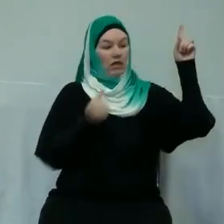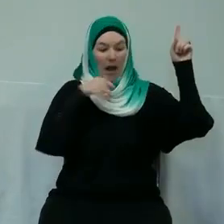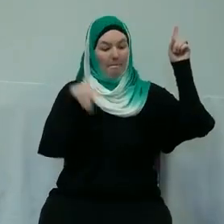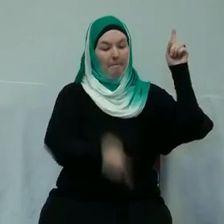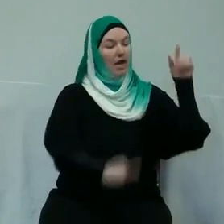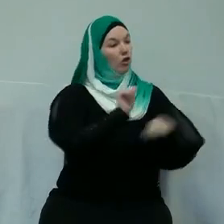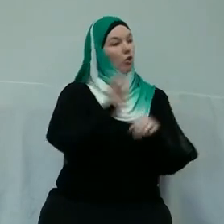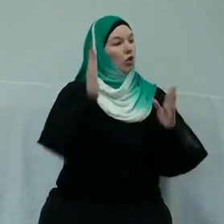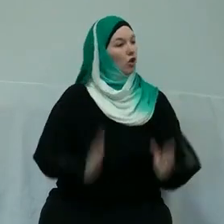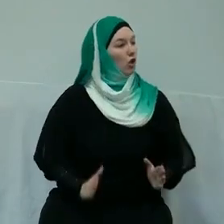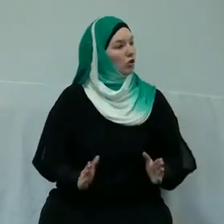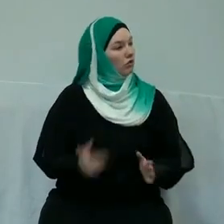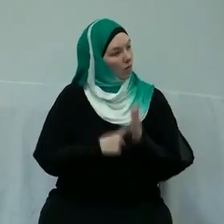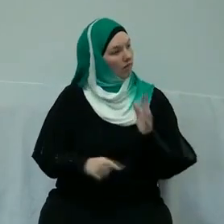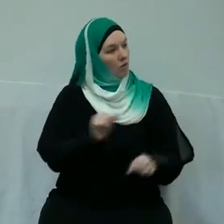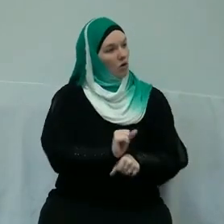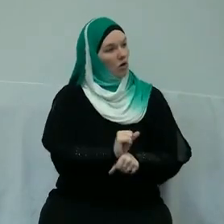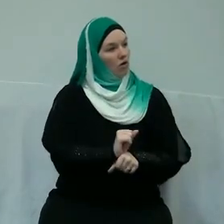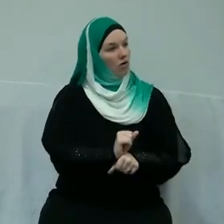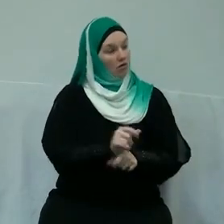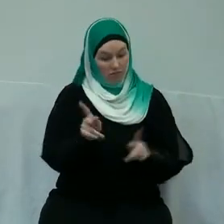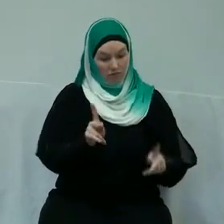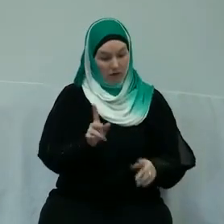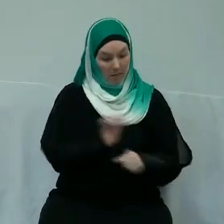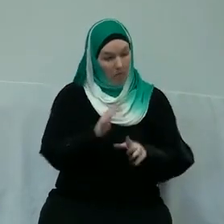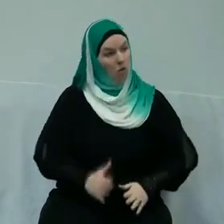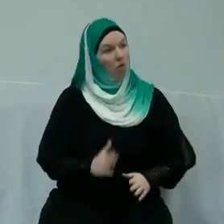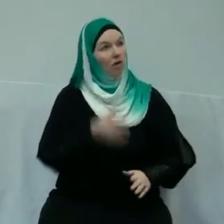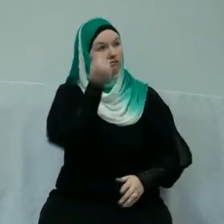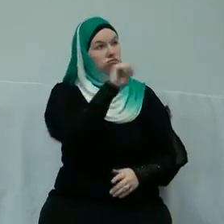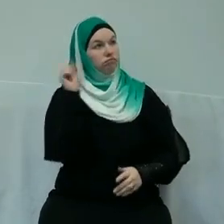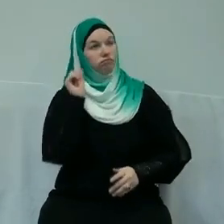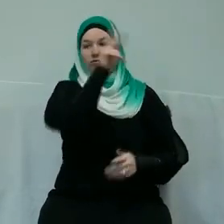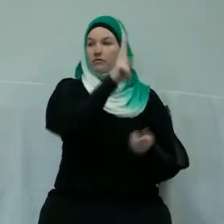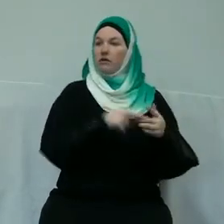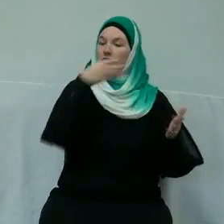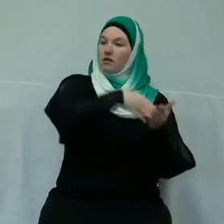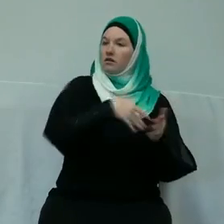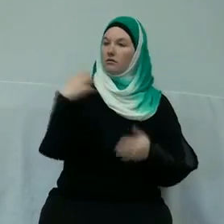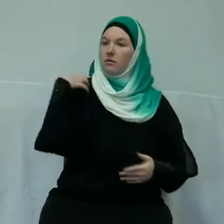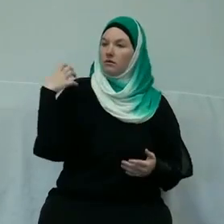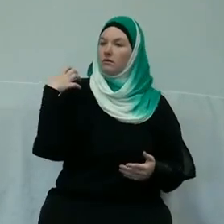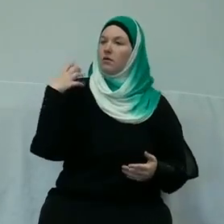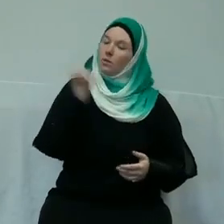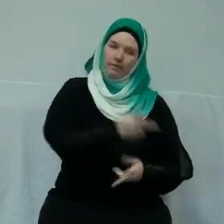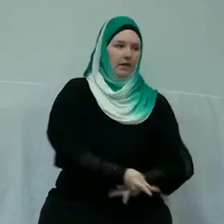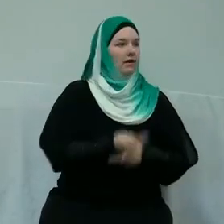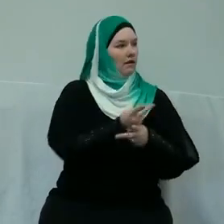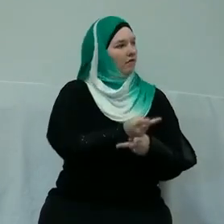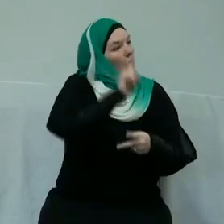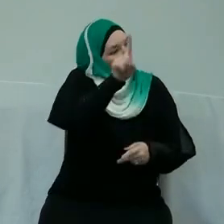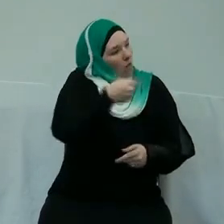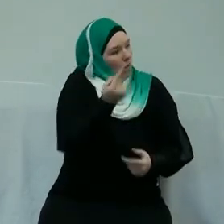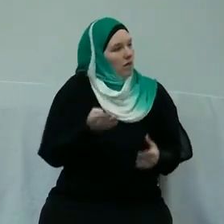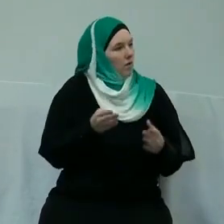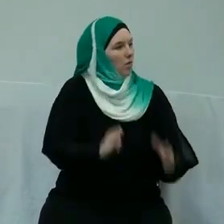the workers their dues or not paying it on time? So we have to be careful that the only